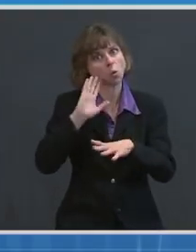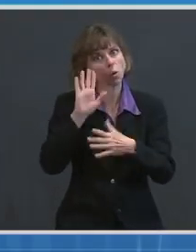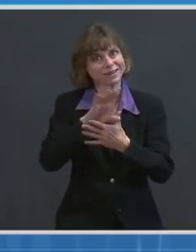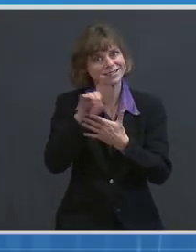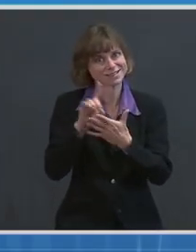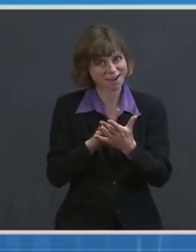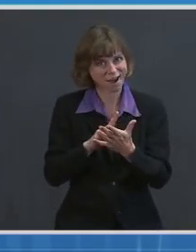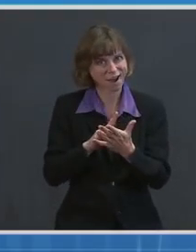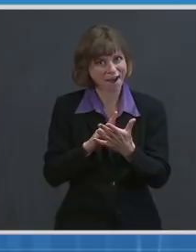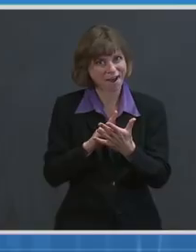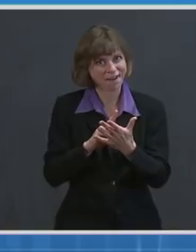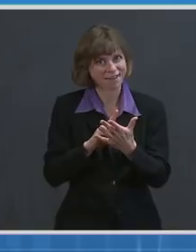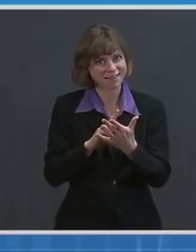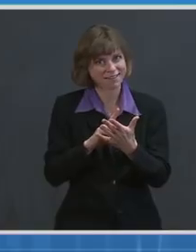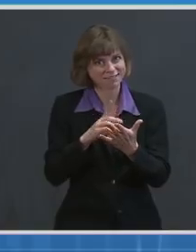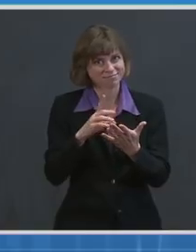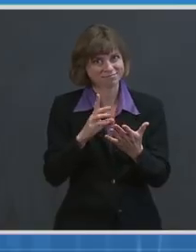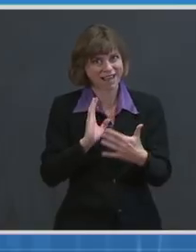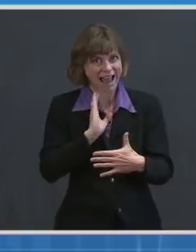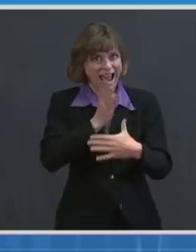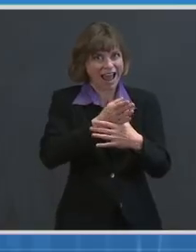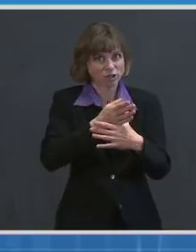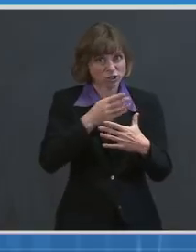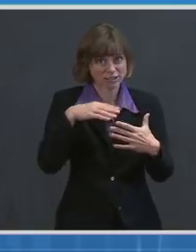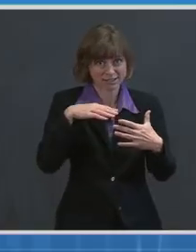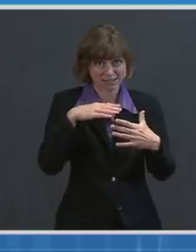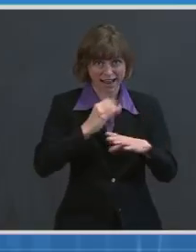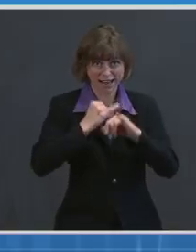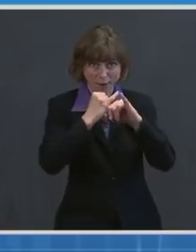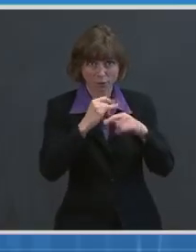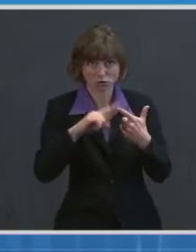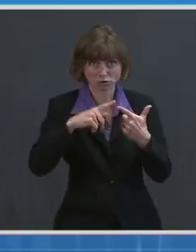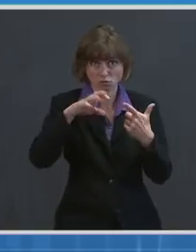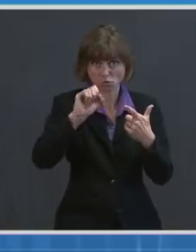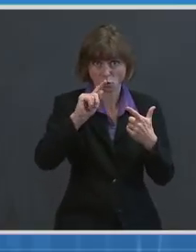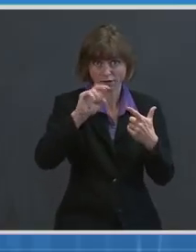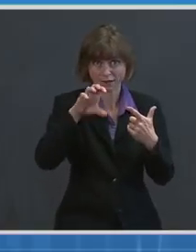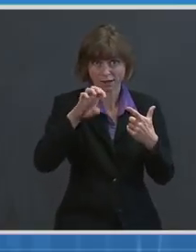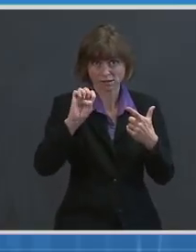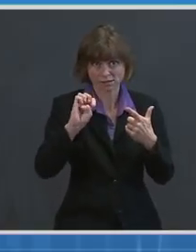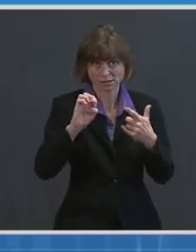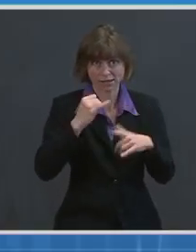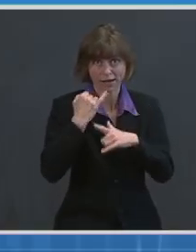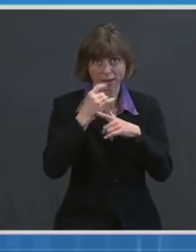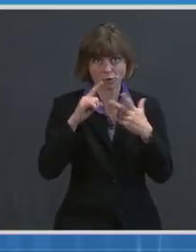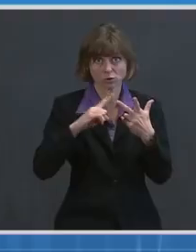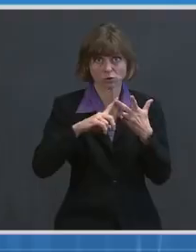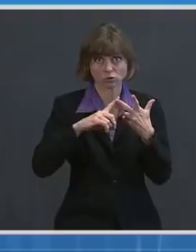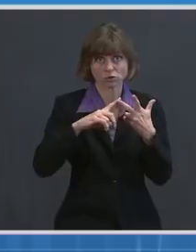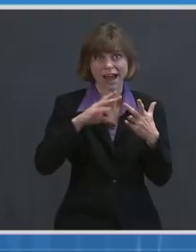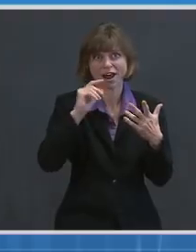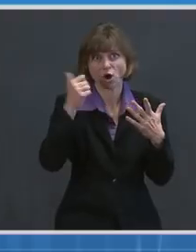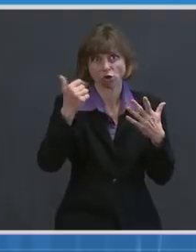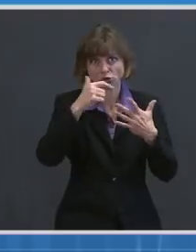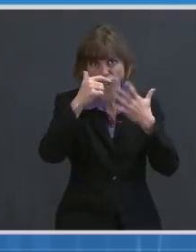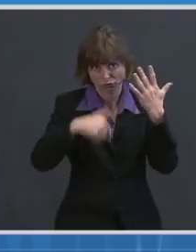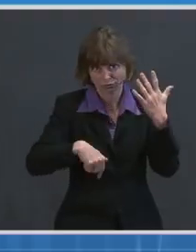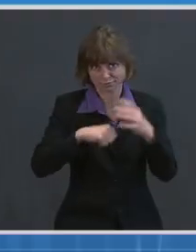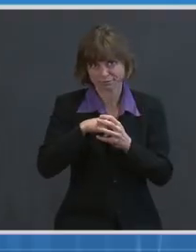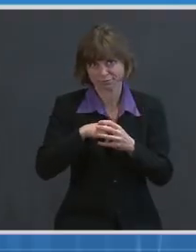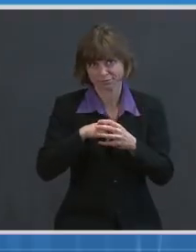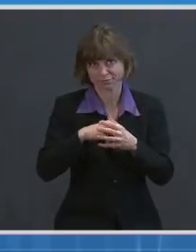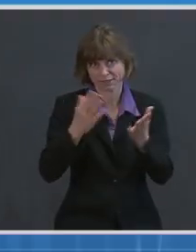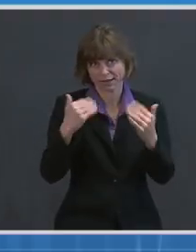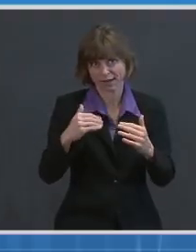designing entry inhibitors, protease inhibitors, polymerase inhibitors, and others. Next slide.